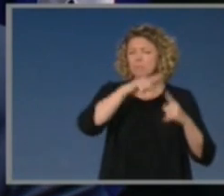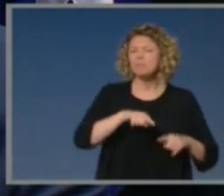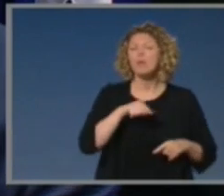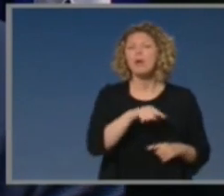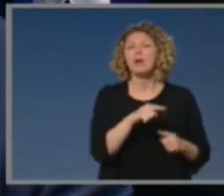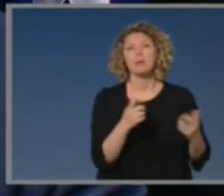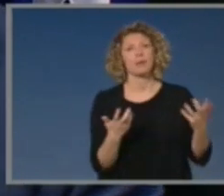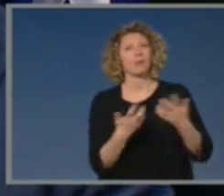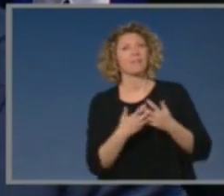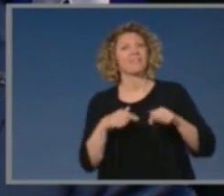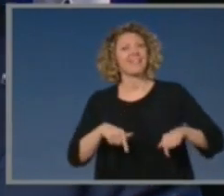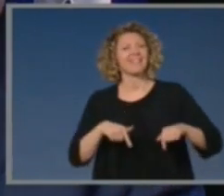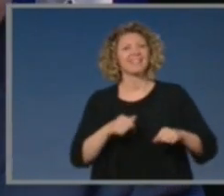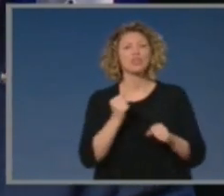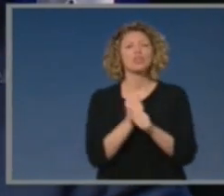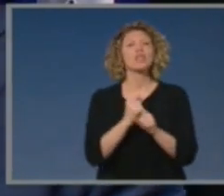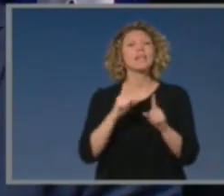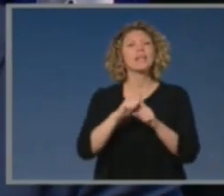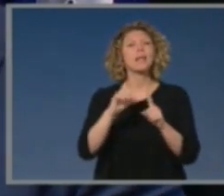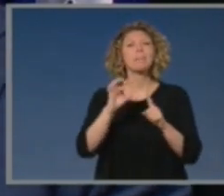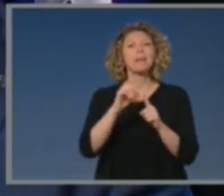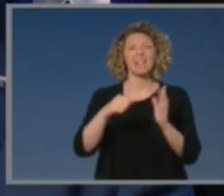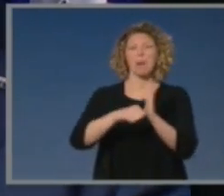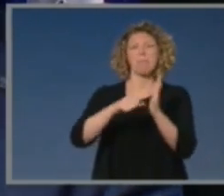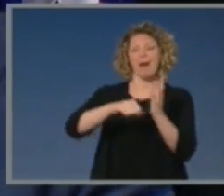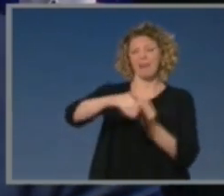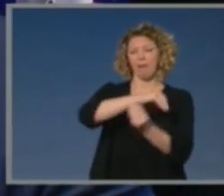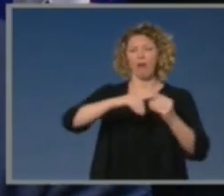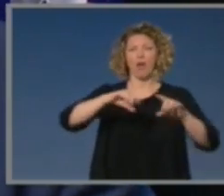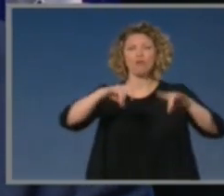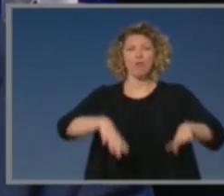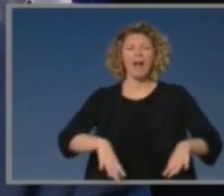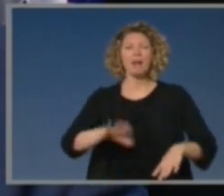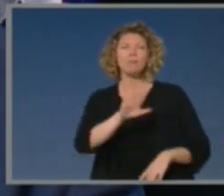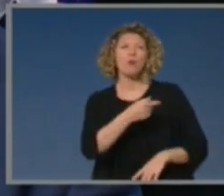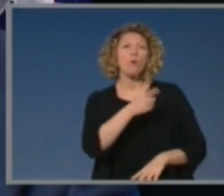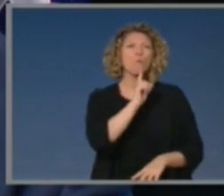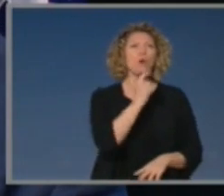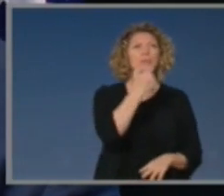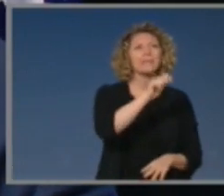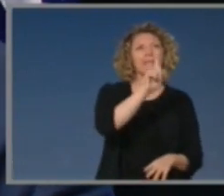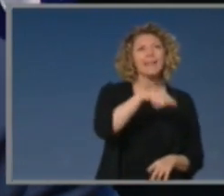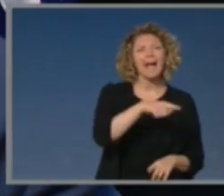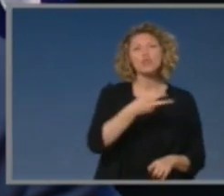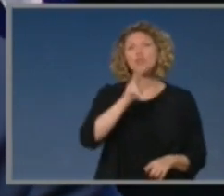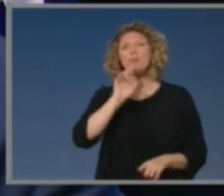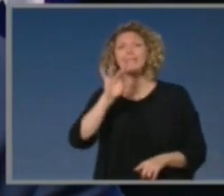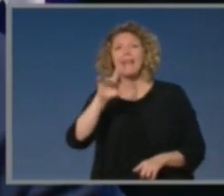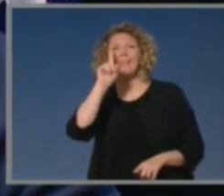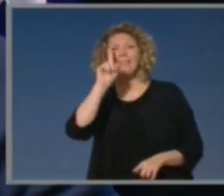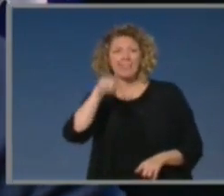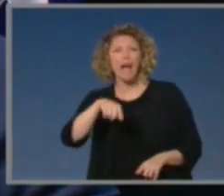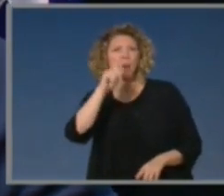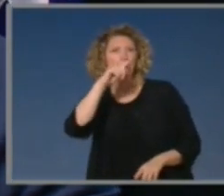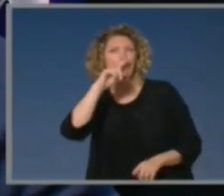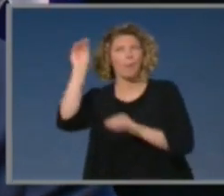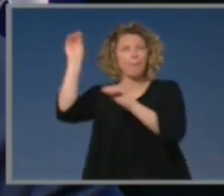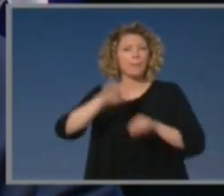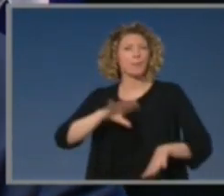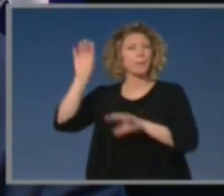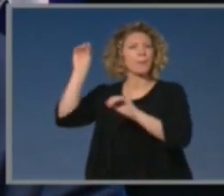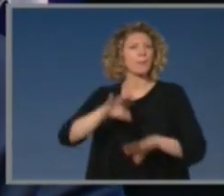maintaining per capita GDP growth at between about 160,000 and 210,000. So they're the figures that have